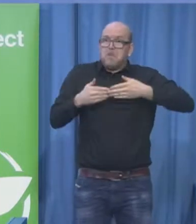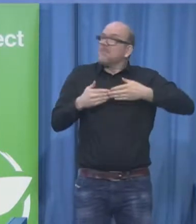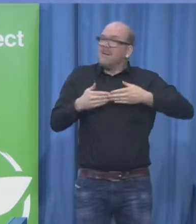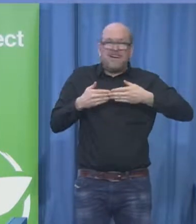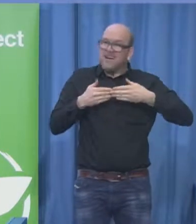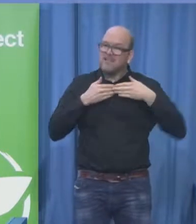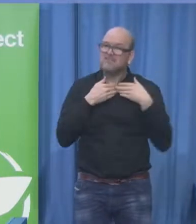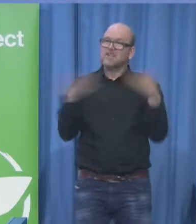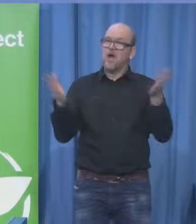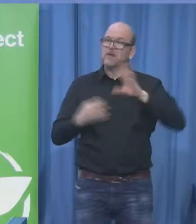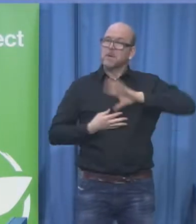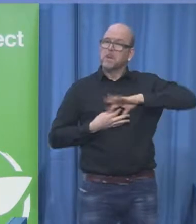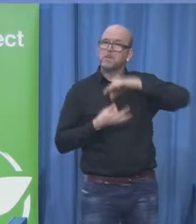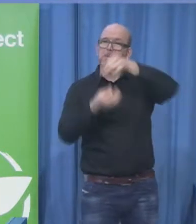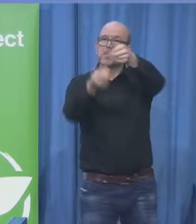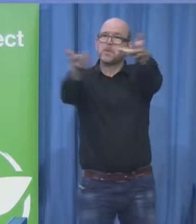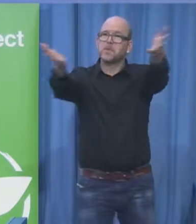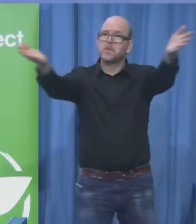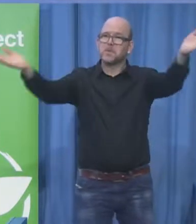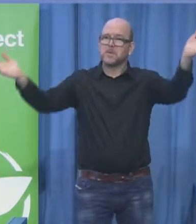are superheroes, I think.